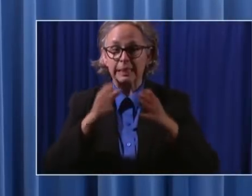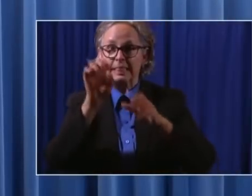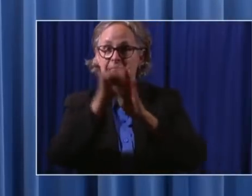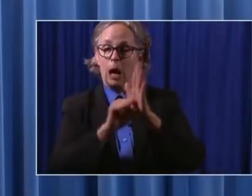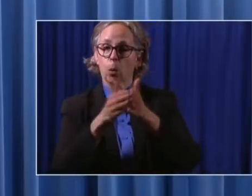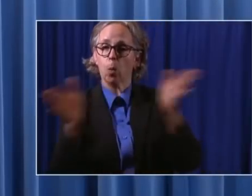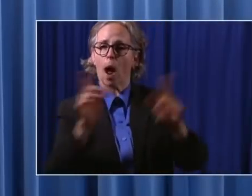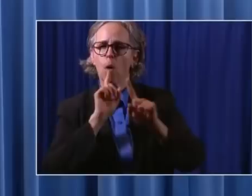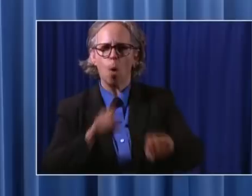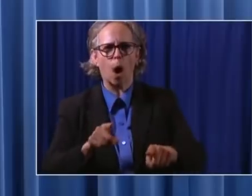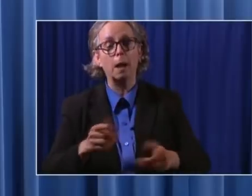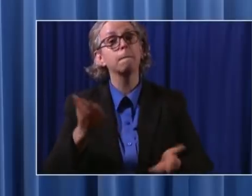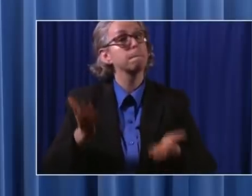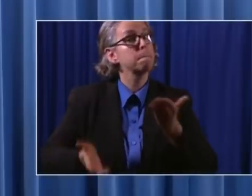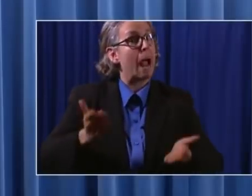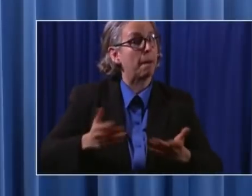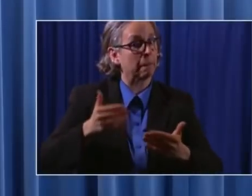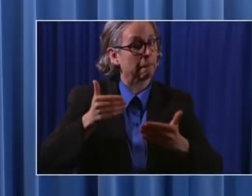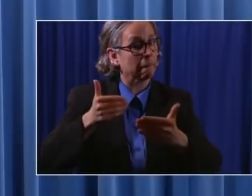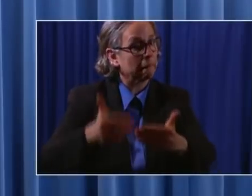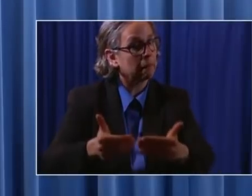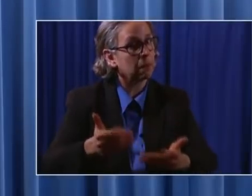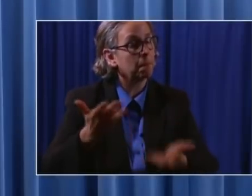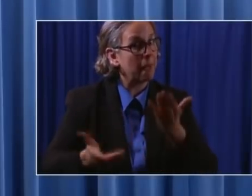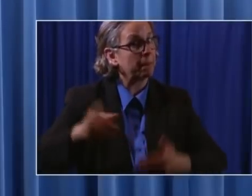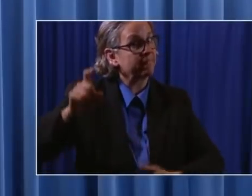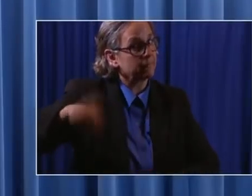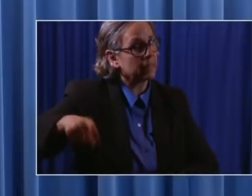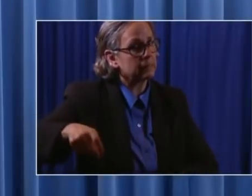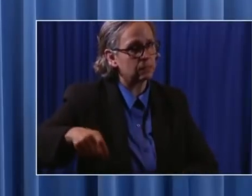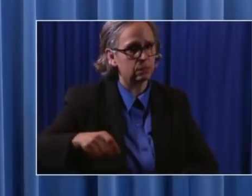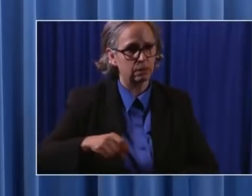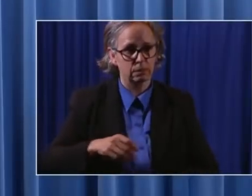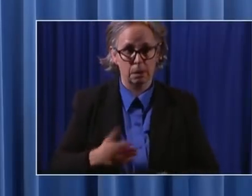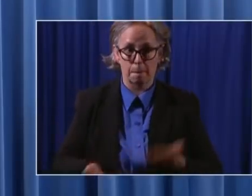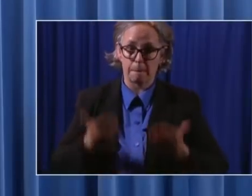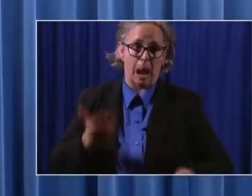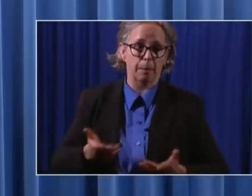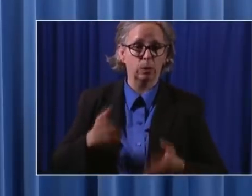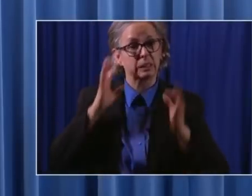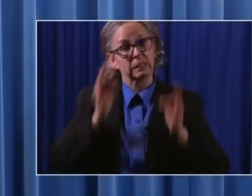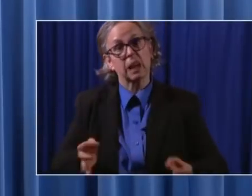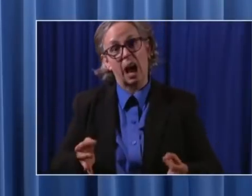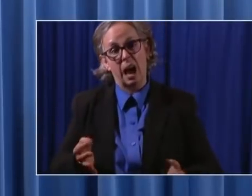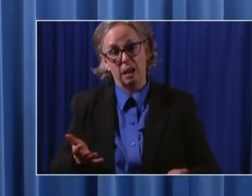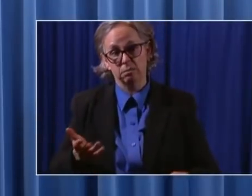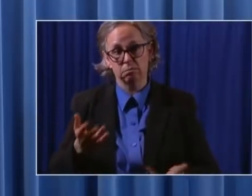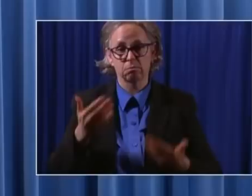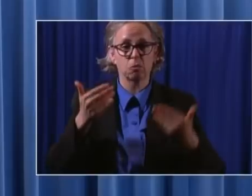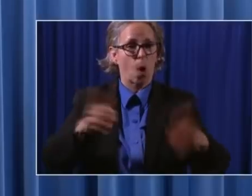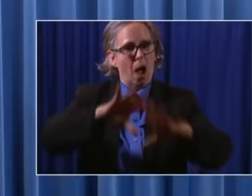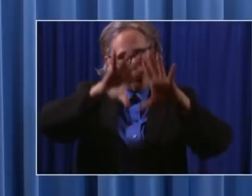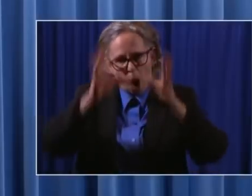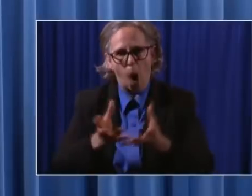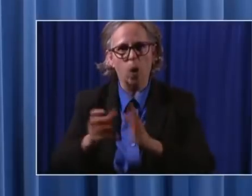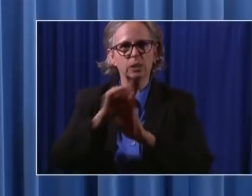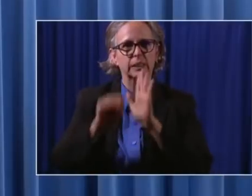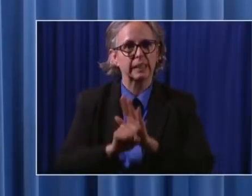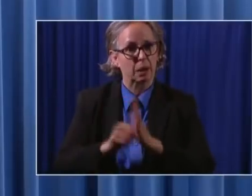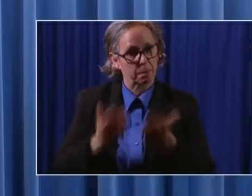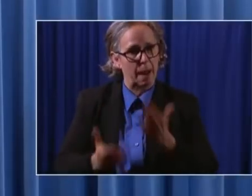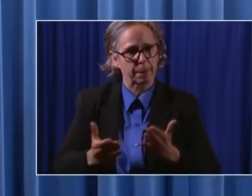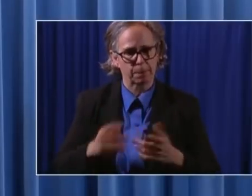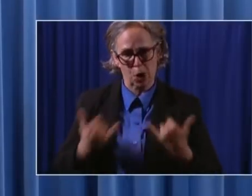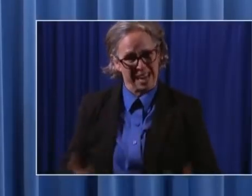a decision that the entire state will be under a mask order. What we've tried to